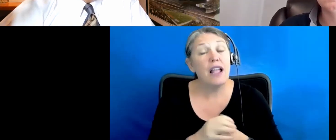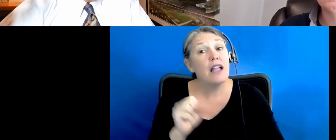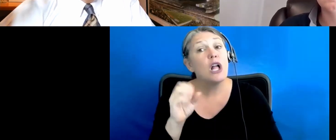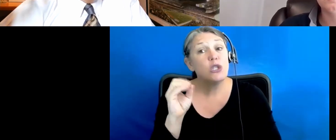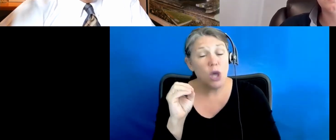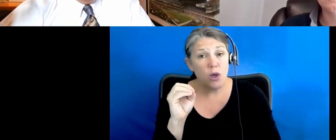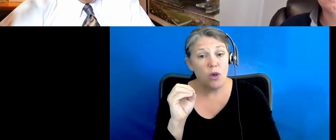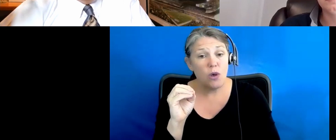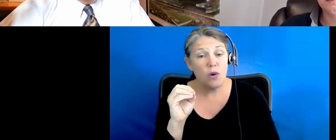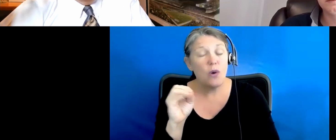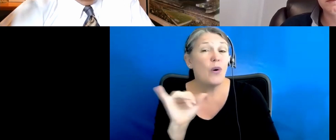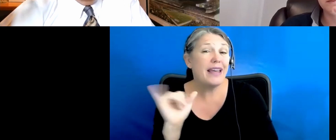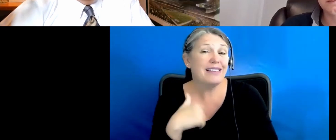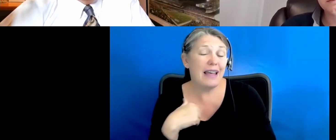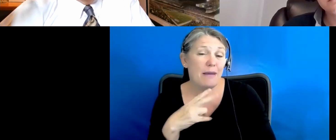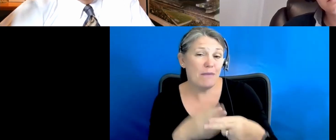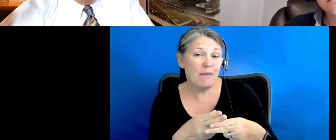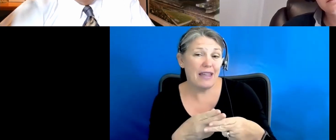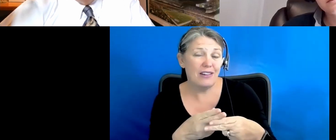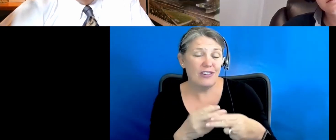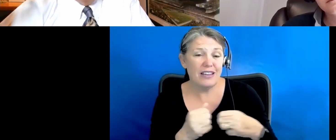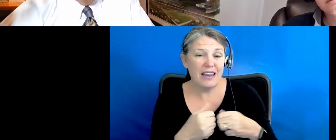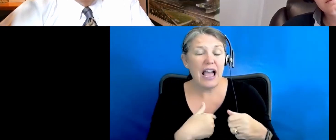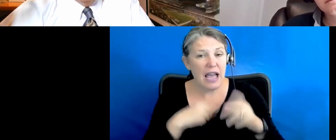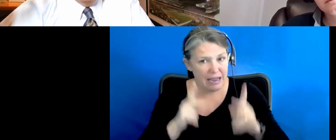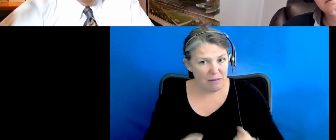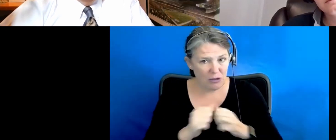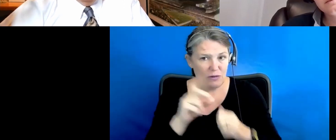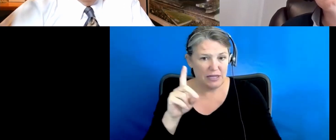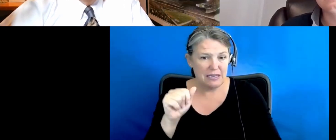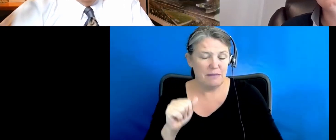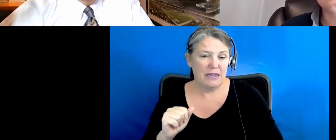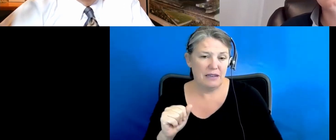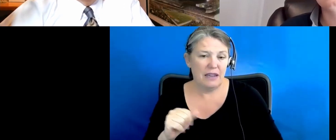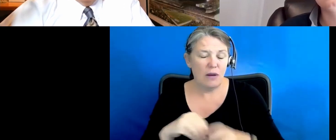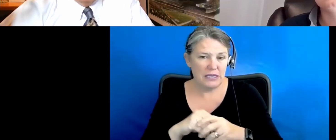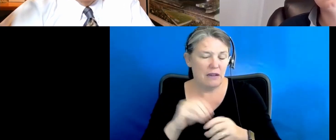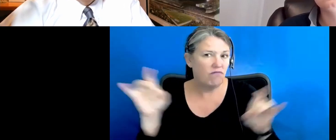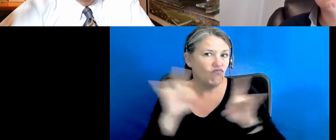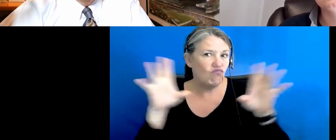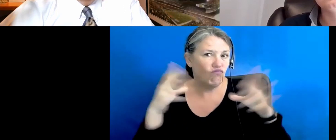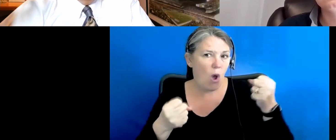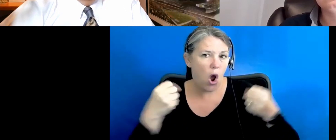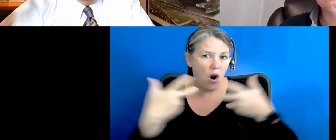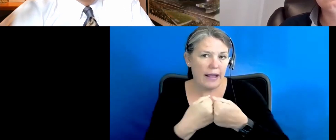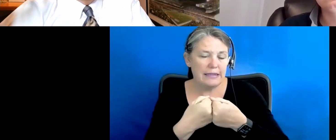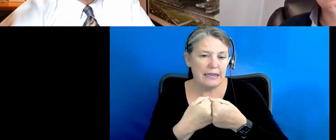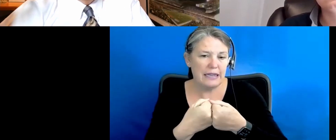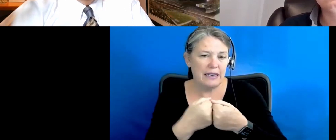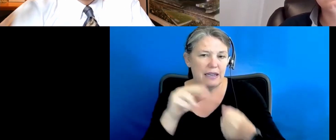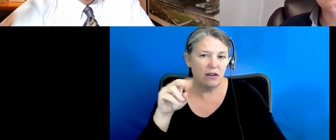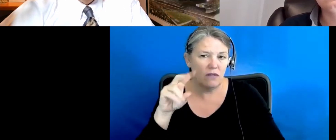So, Jordan, as I mentioned in the introduction, I am a person with disability. I was involved in a horrific car accident in